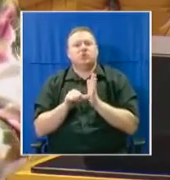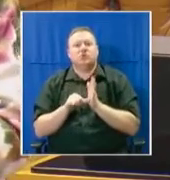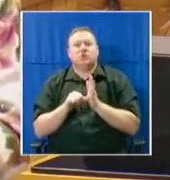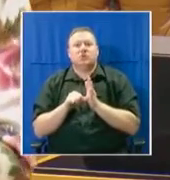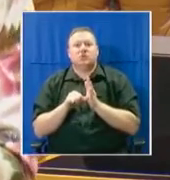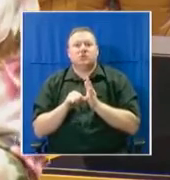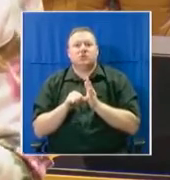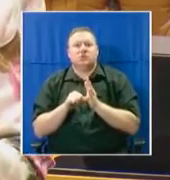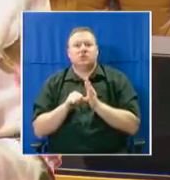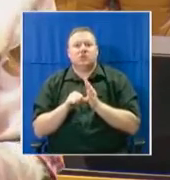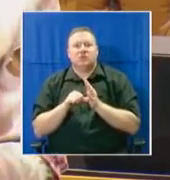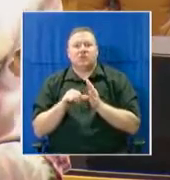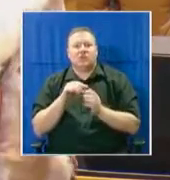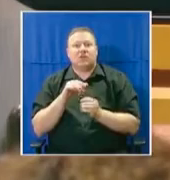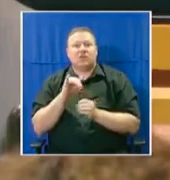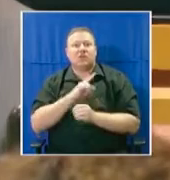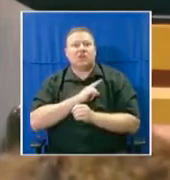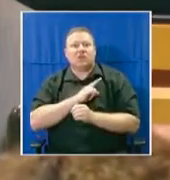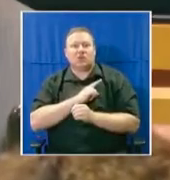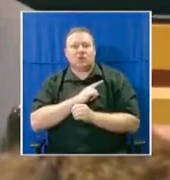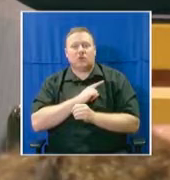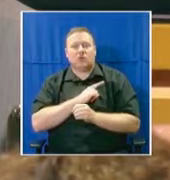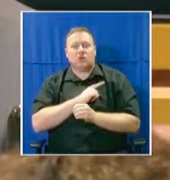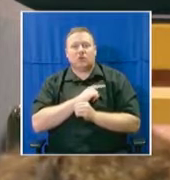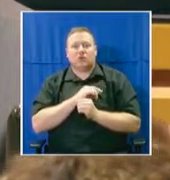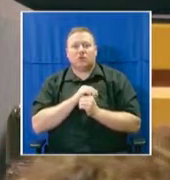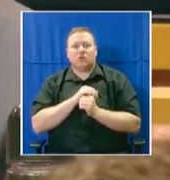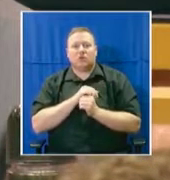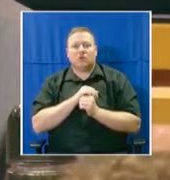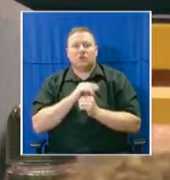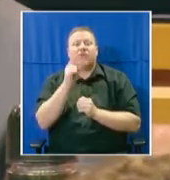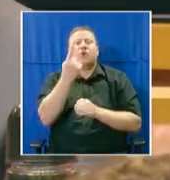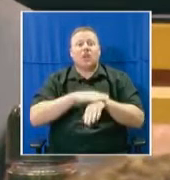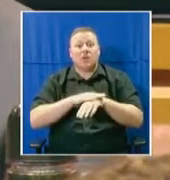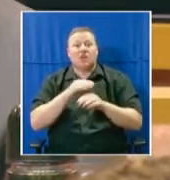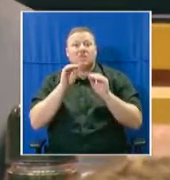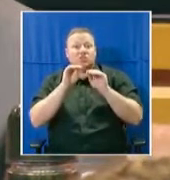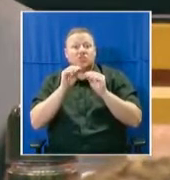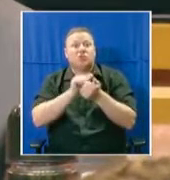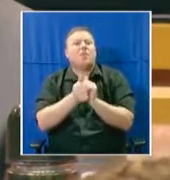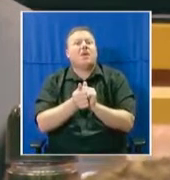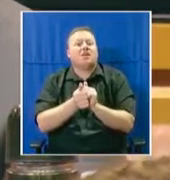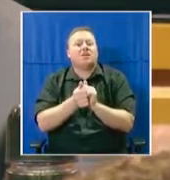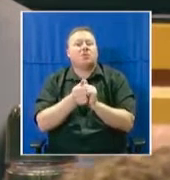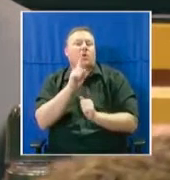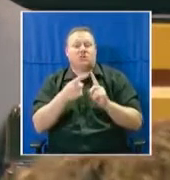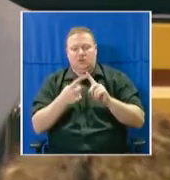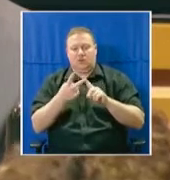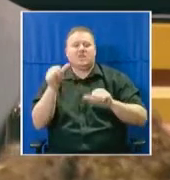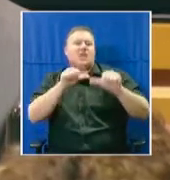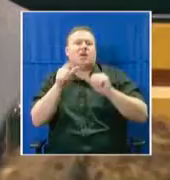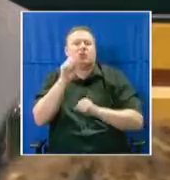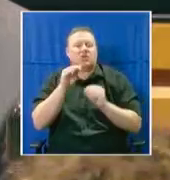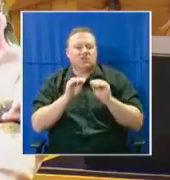why we went for the first time. We never asked parents which maths to teach, which physical science to teach, but in this instance, they had raised concerns. That's why we